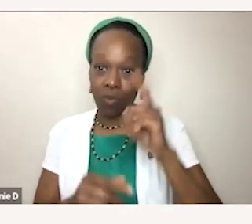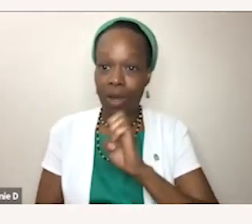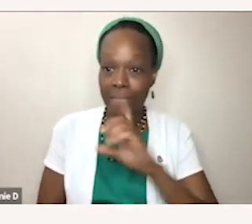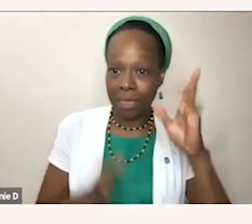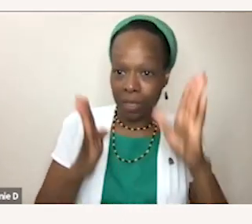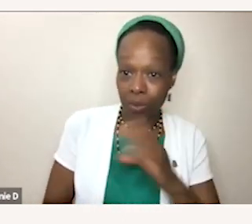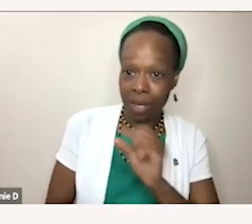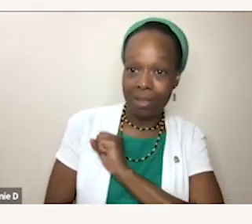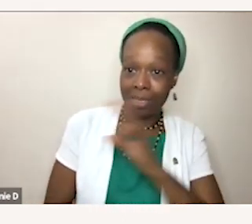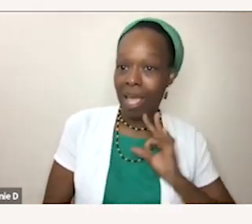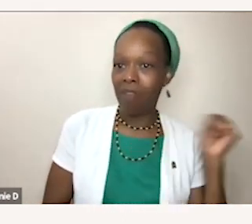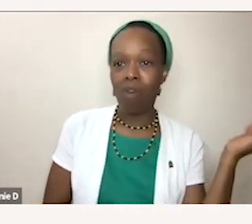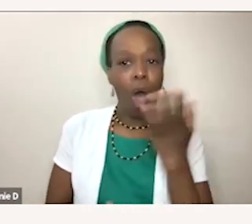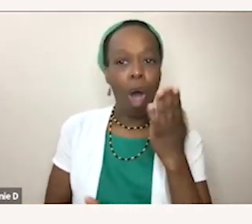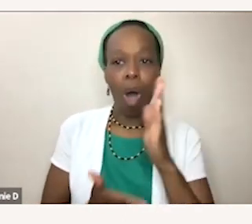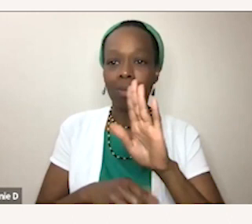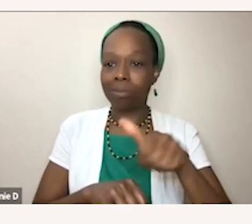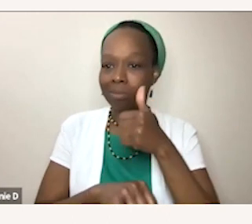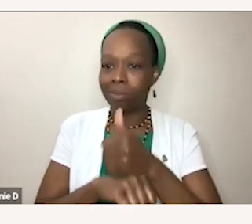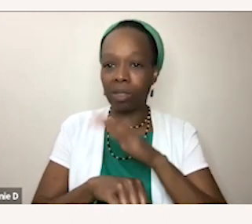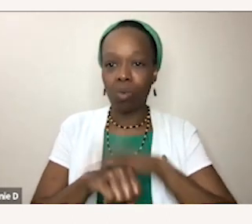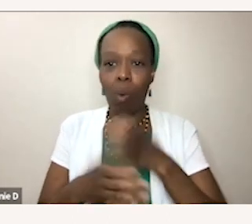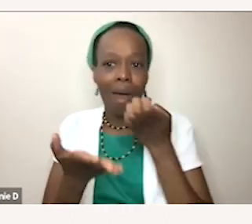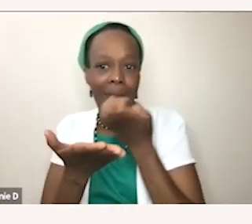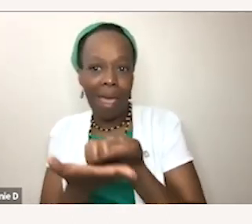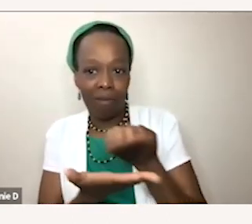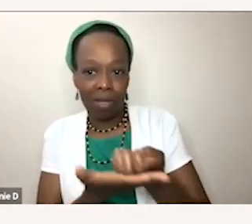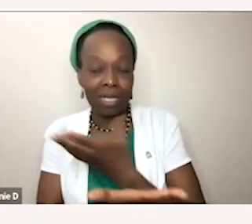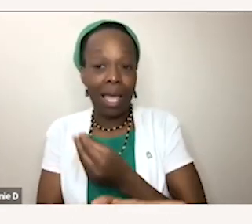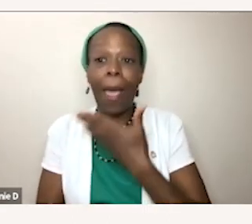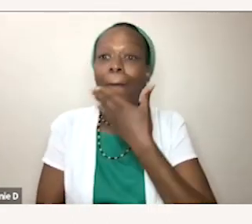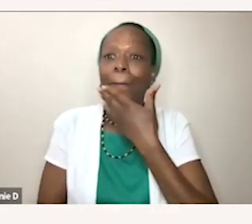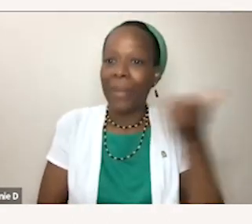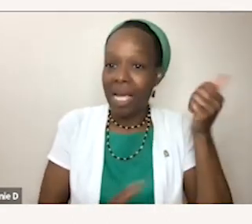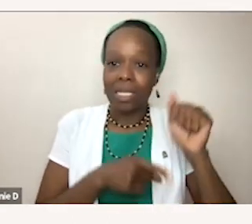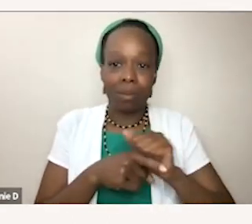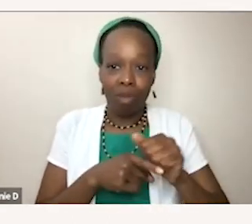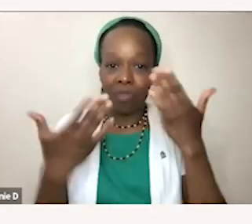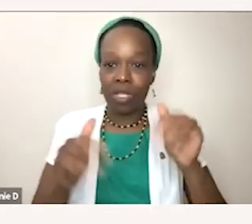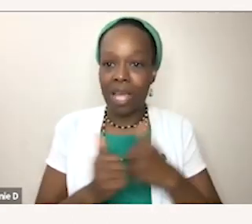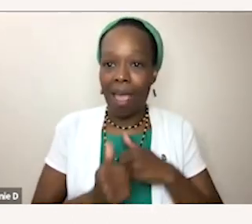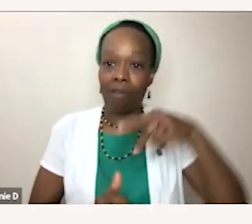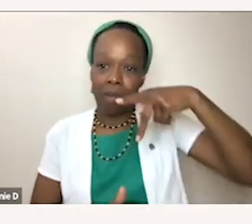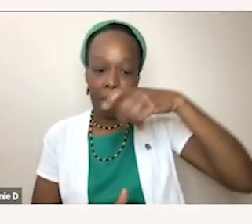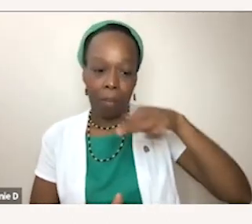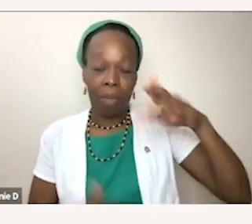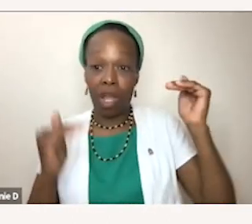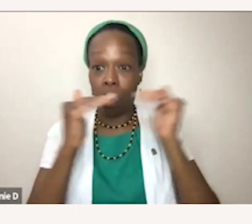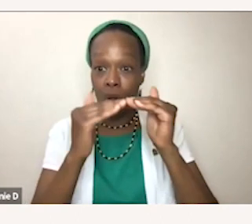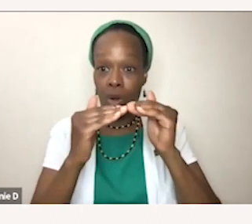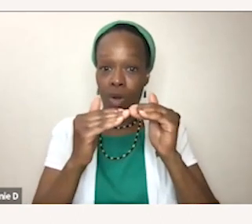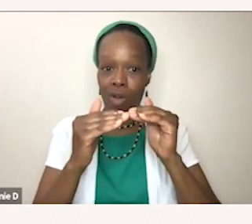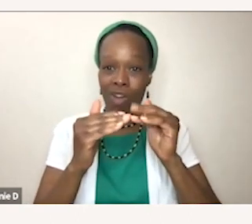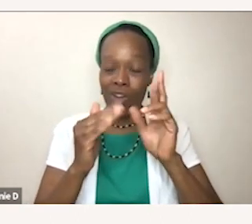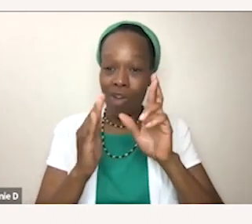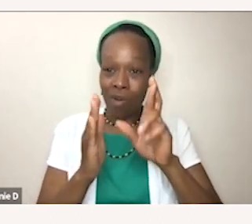evidence-based and steeped in best practices. It's been peer reviewed and co-developed with experts